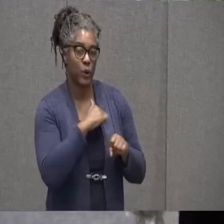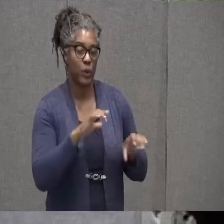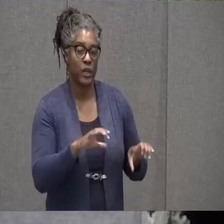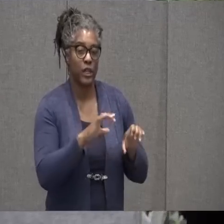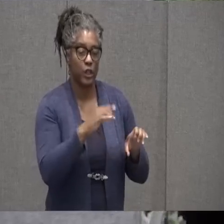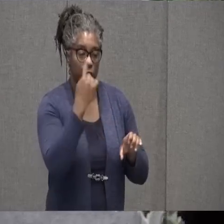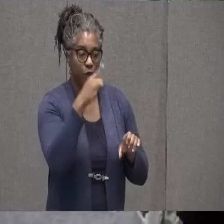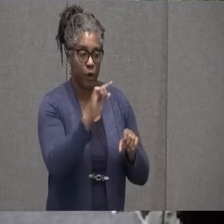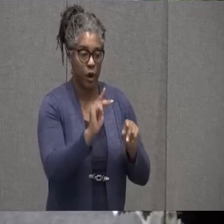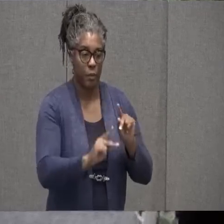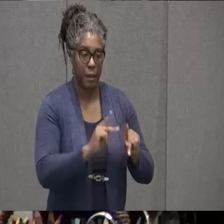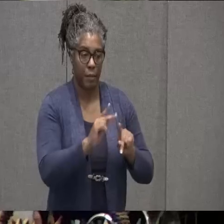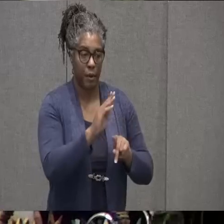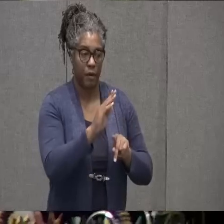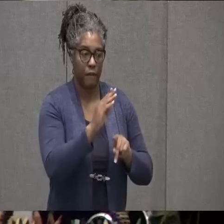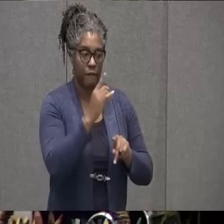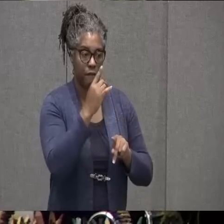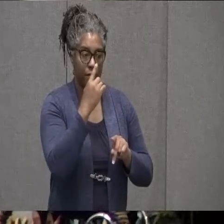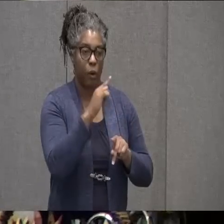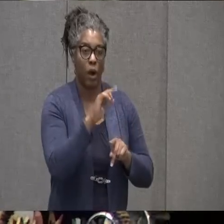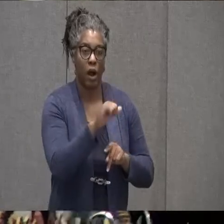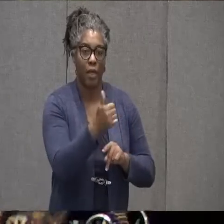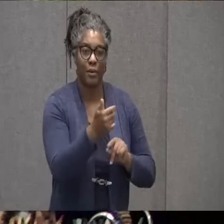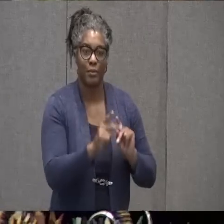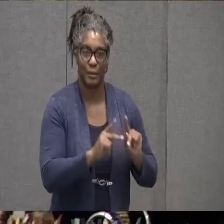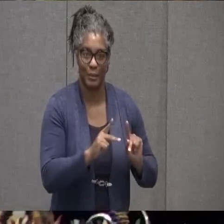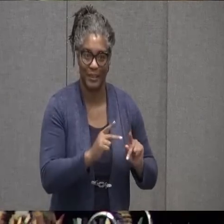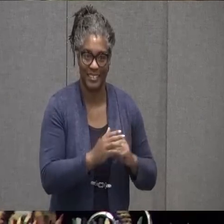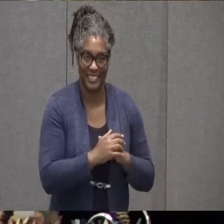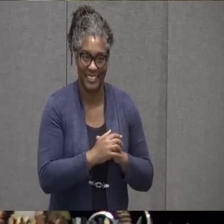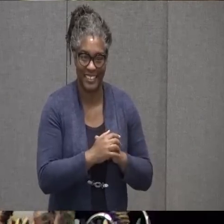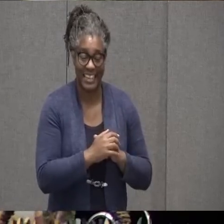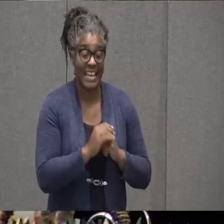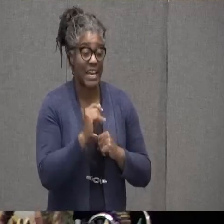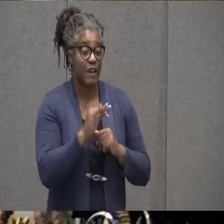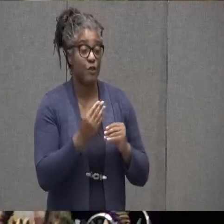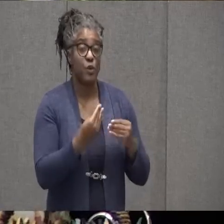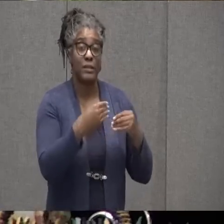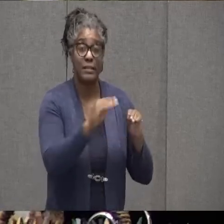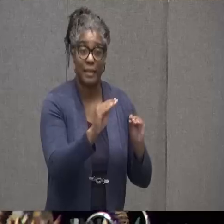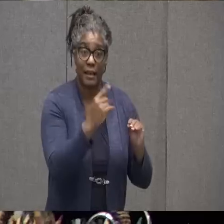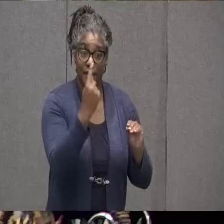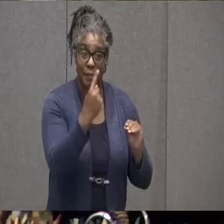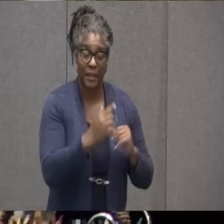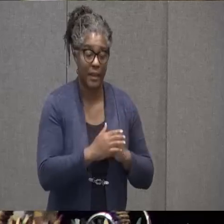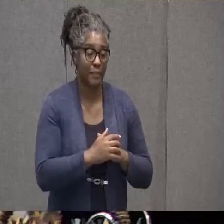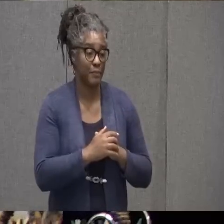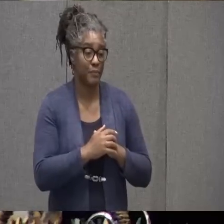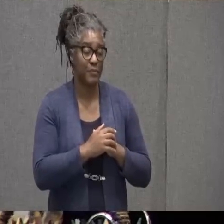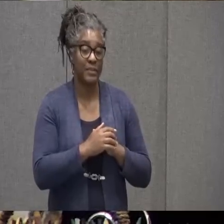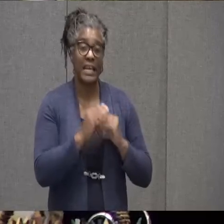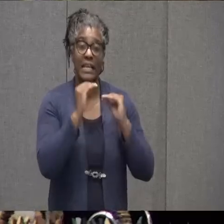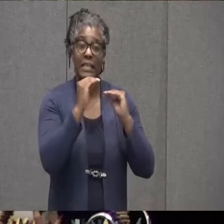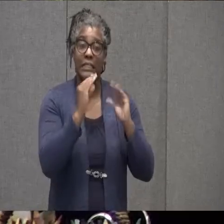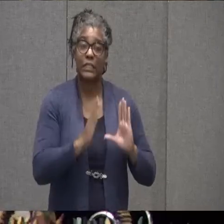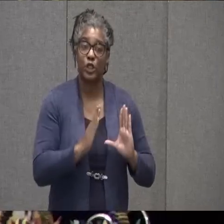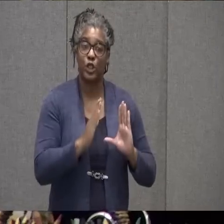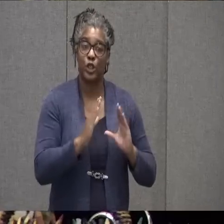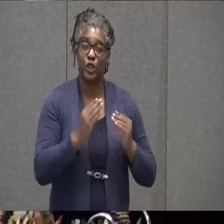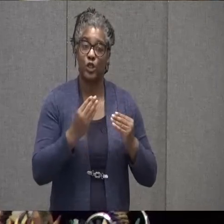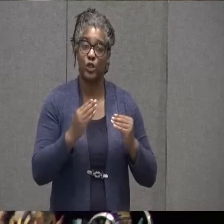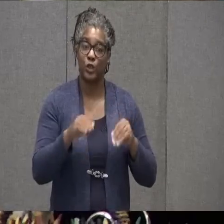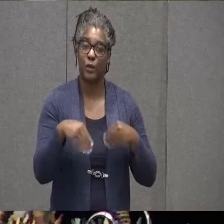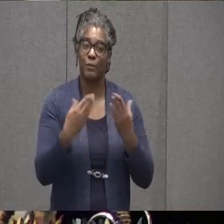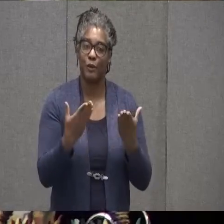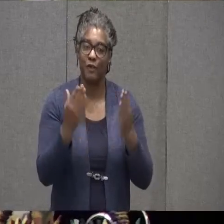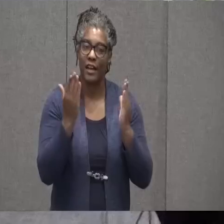others, for others. So selling something, Teachers provide a service, doctors